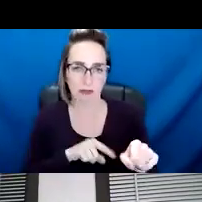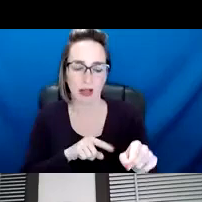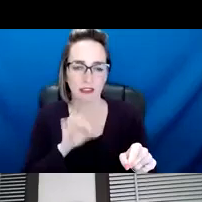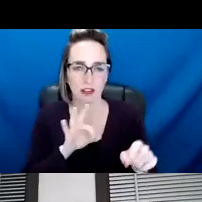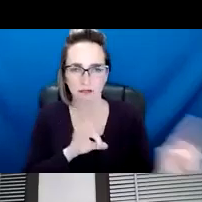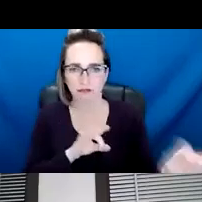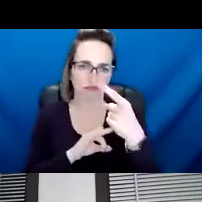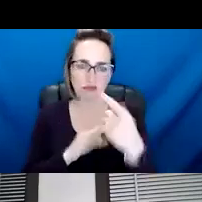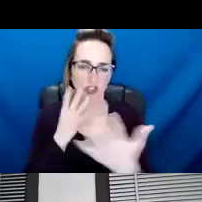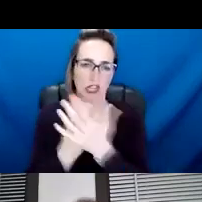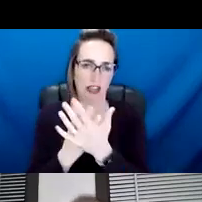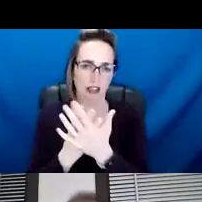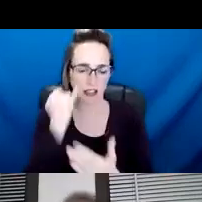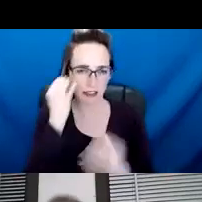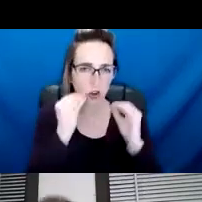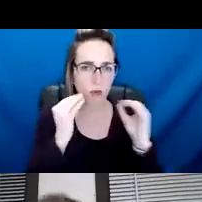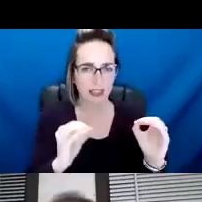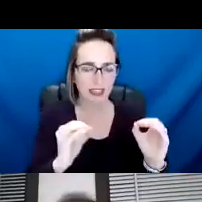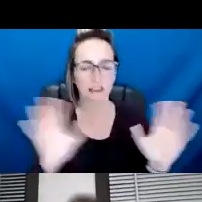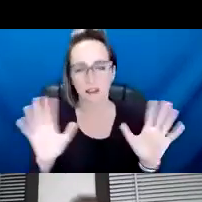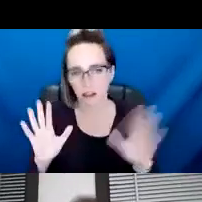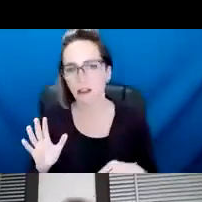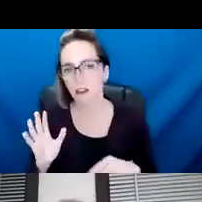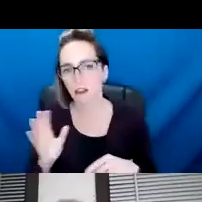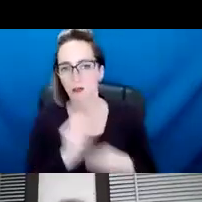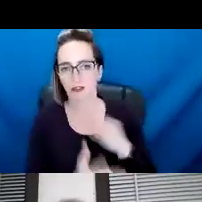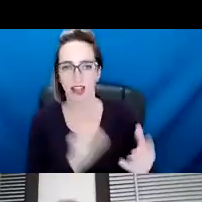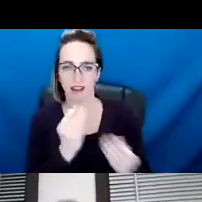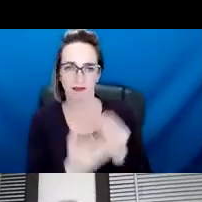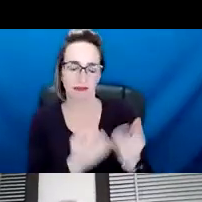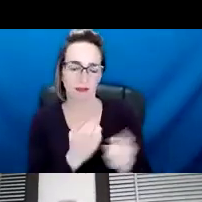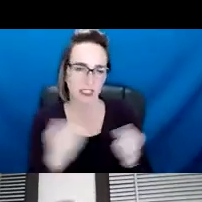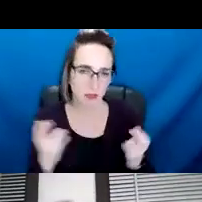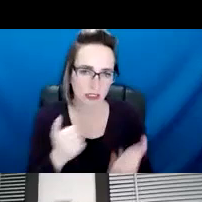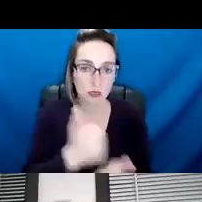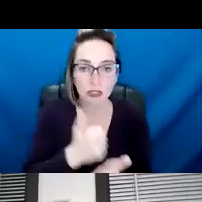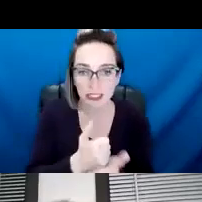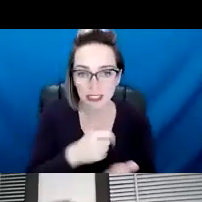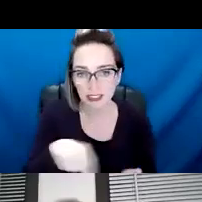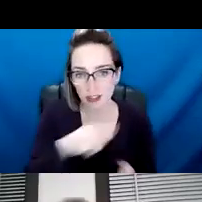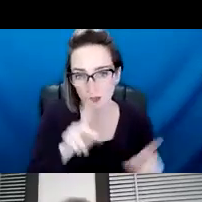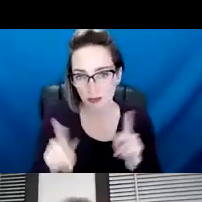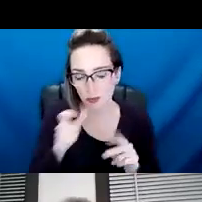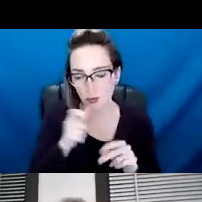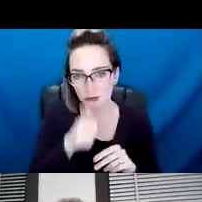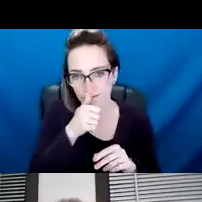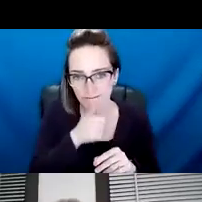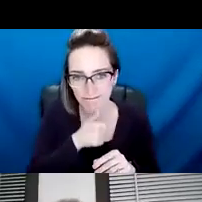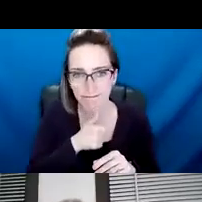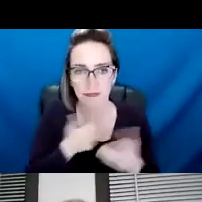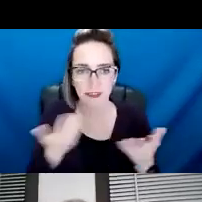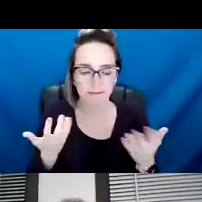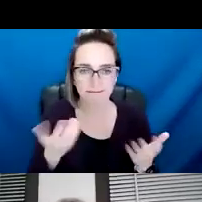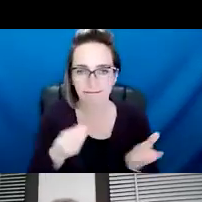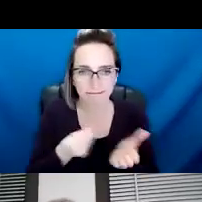different resources we can do to help, different resources we can do to assist, uh, these people who are, are, are going through these difficult times.